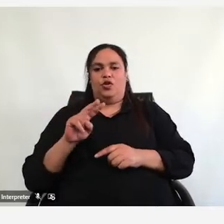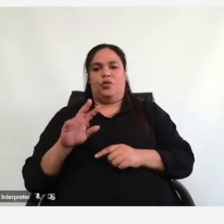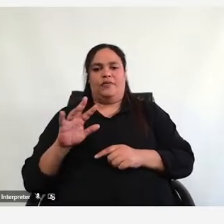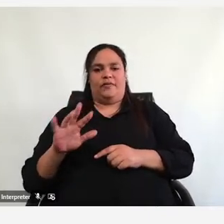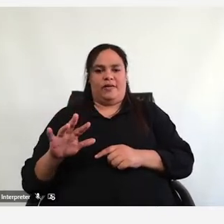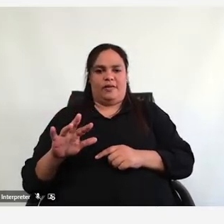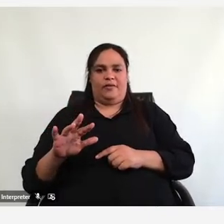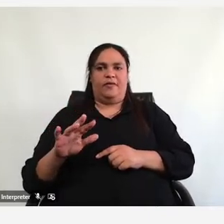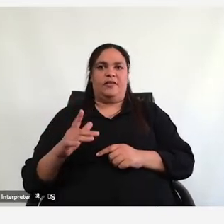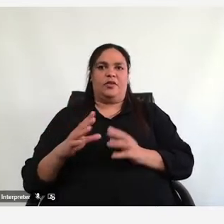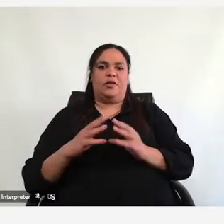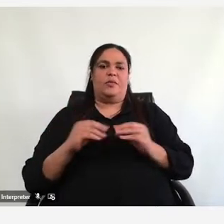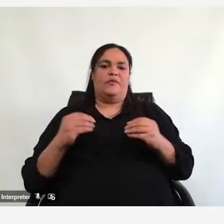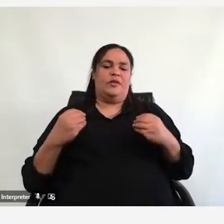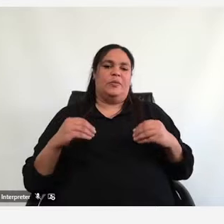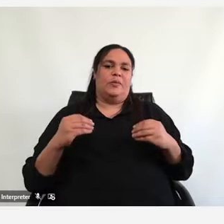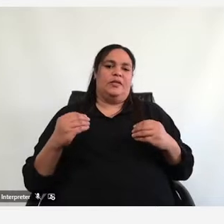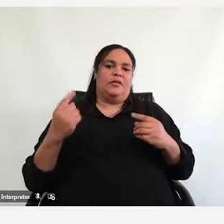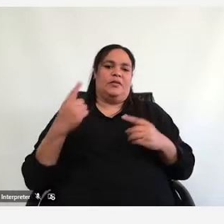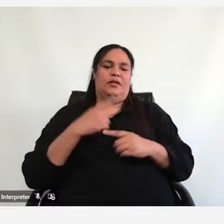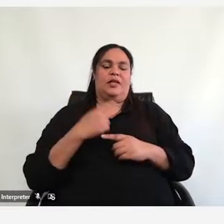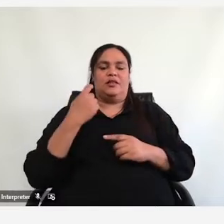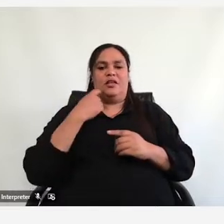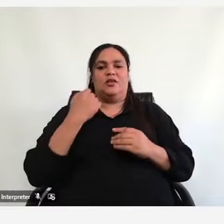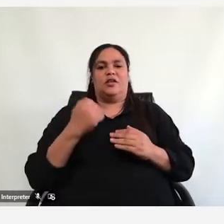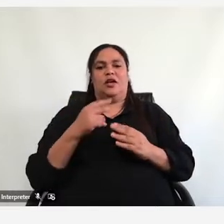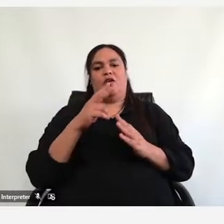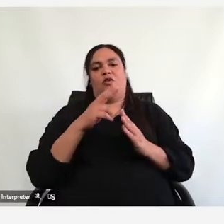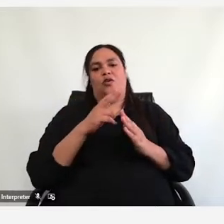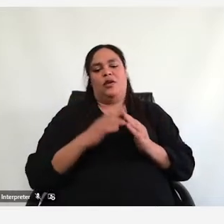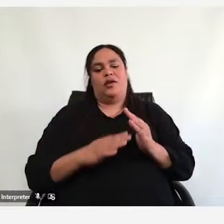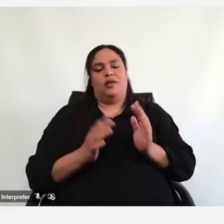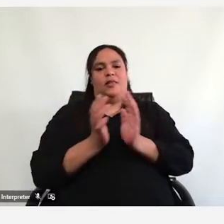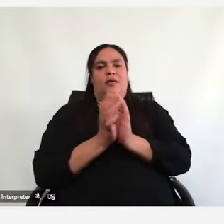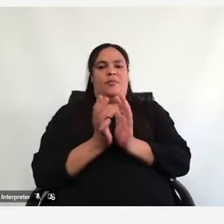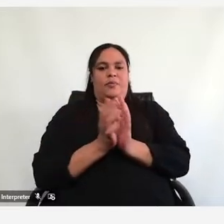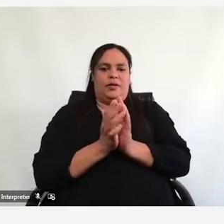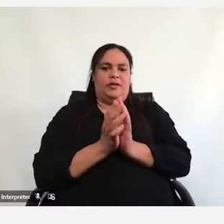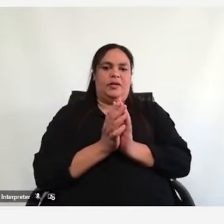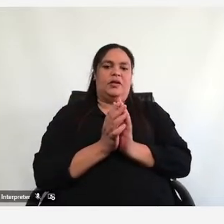2025. That concludes the business of the day. The Secretary will now end the meeting